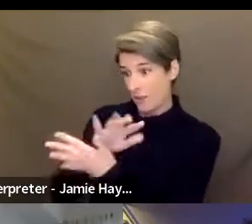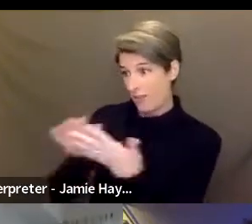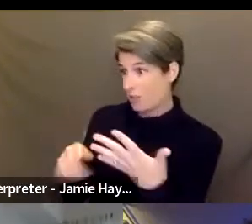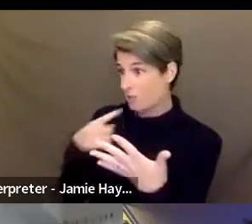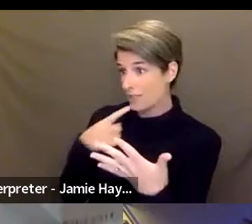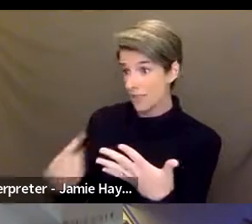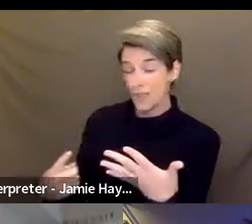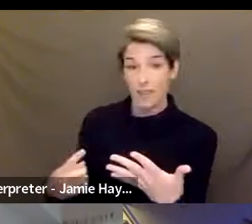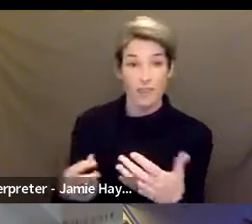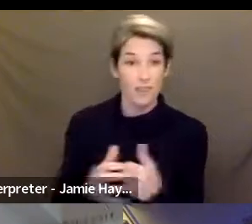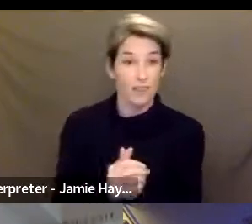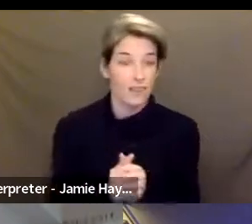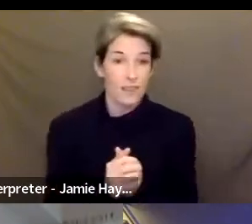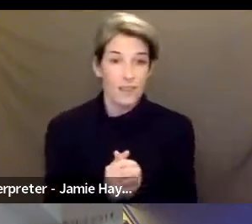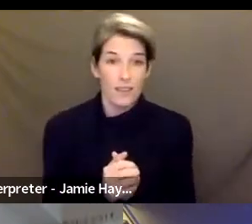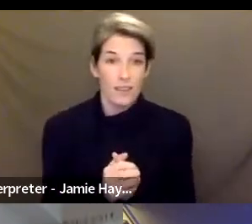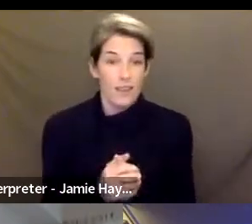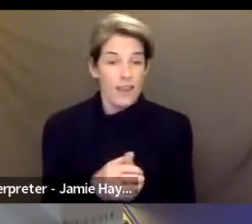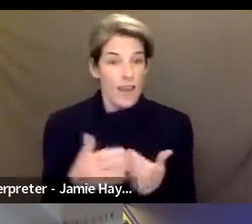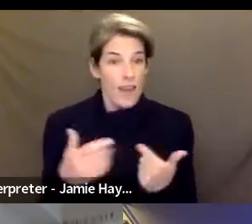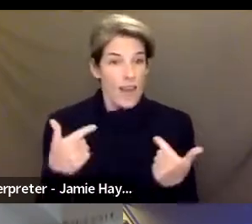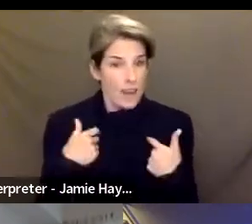production next week, and I'm very, very excited.